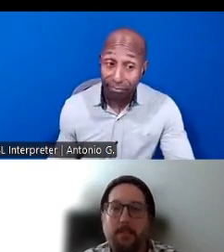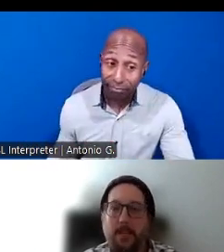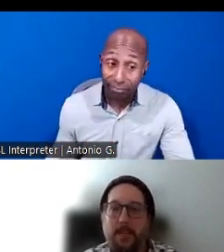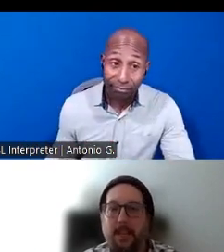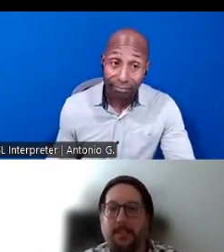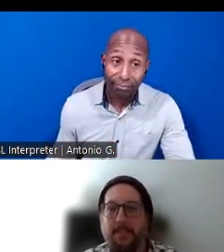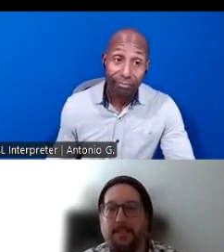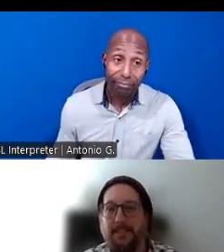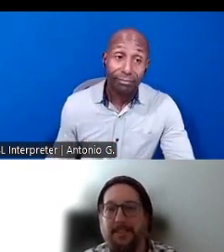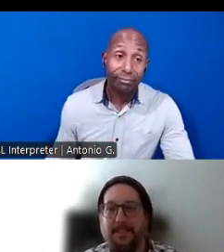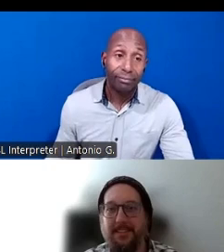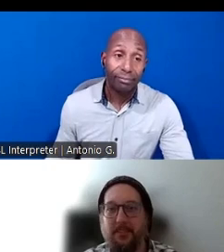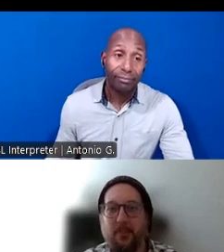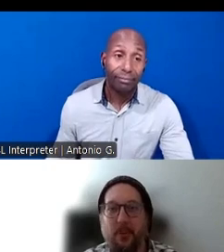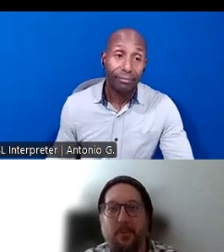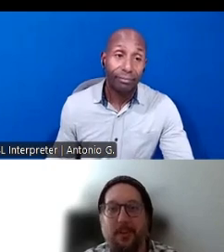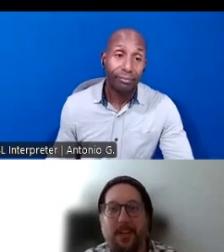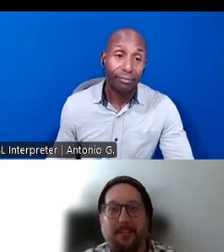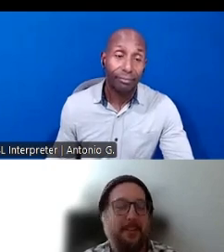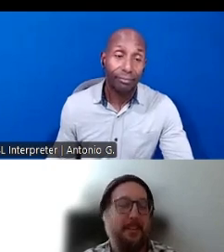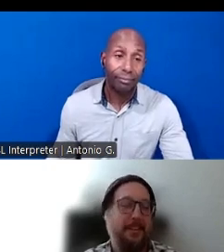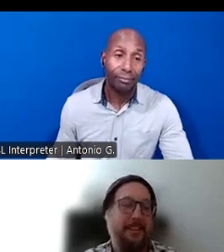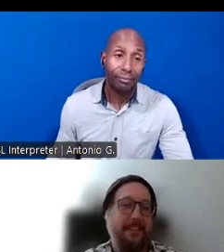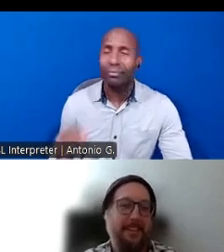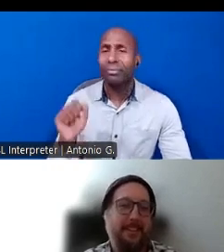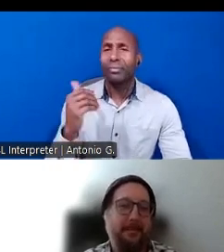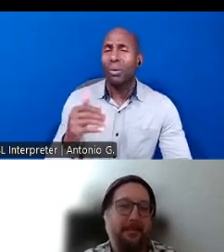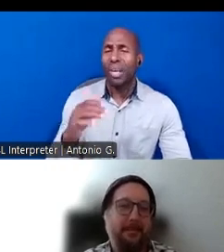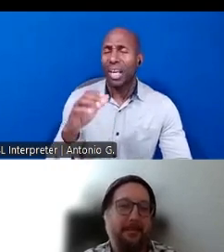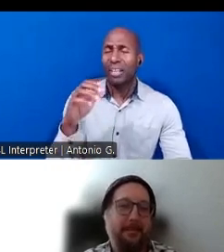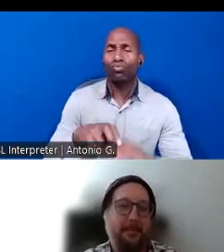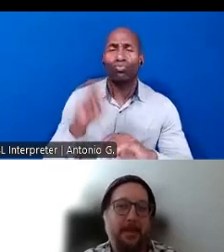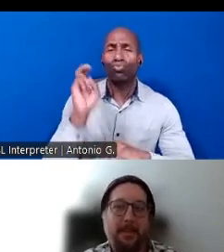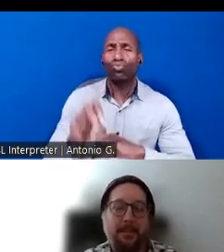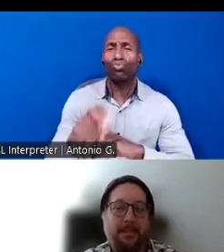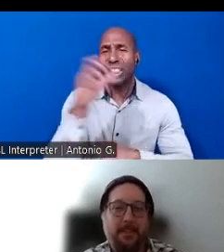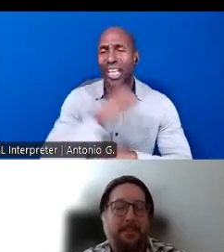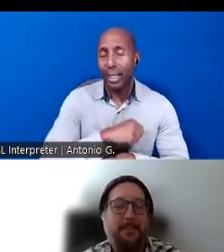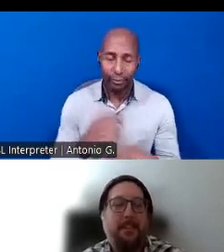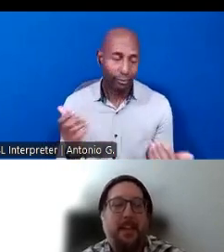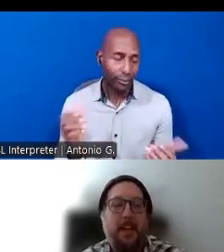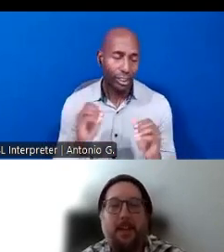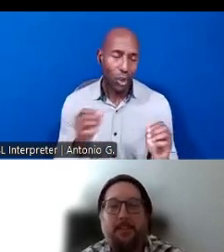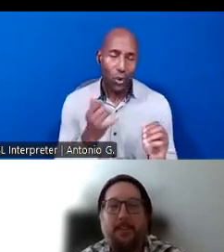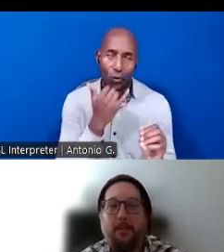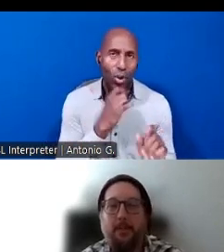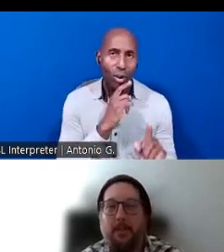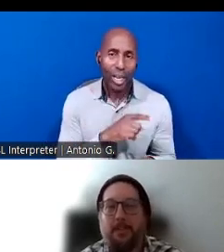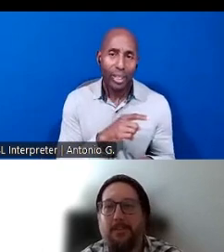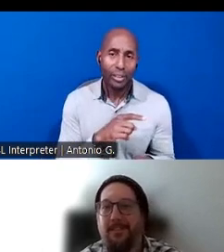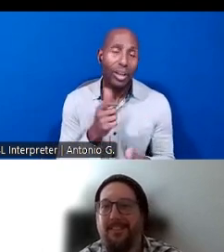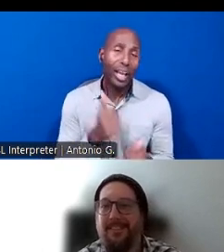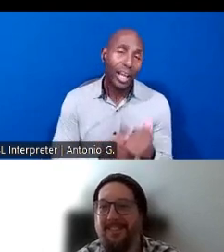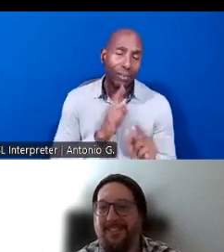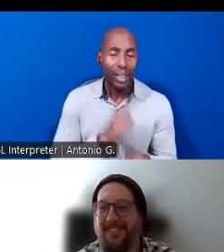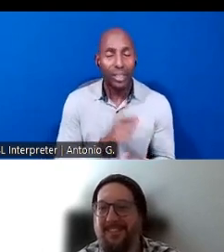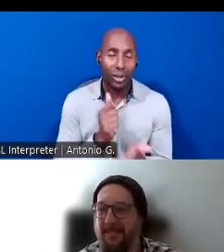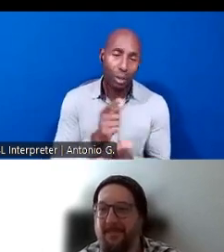Don't be shy and guessing. There's no wrong answer because every answer helps you learn.